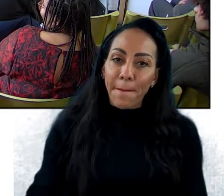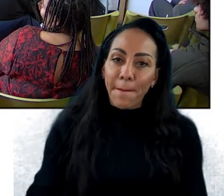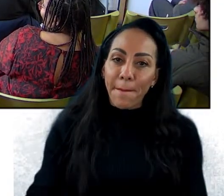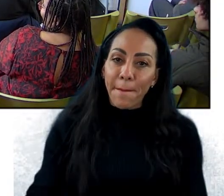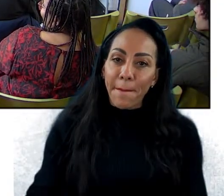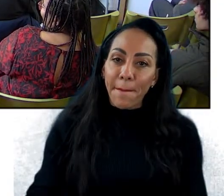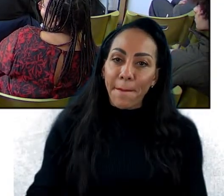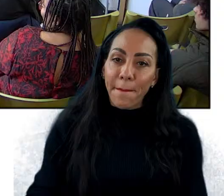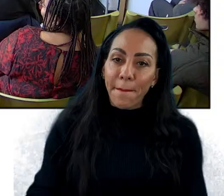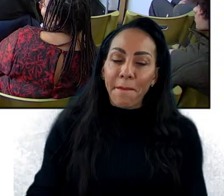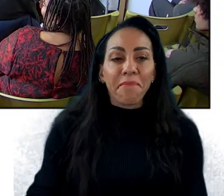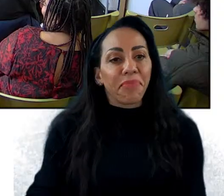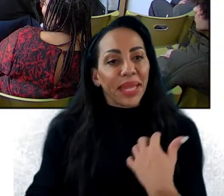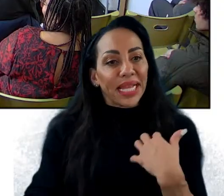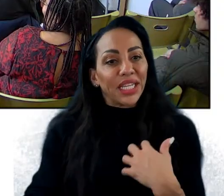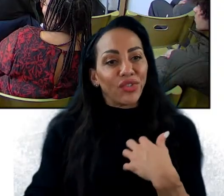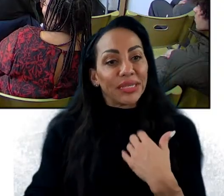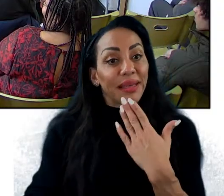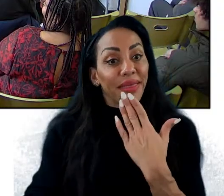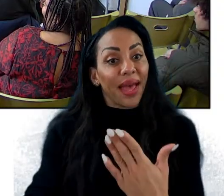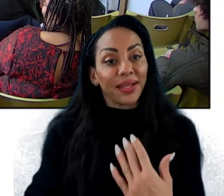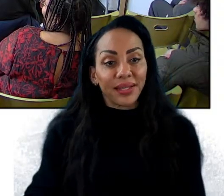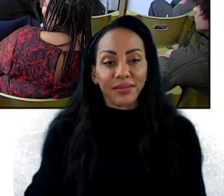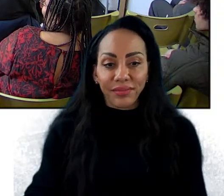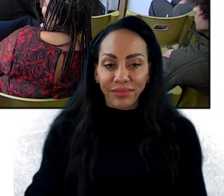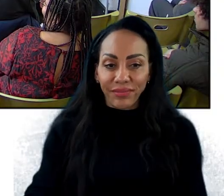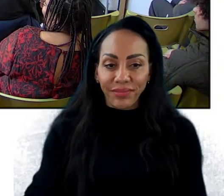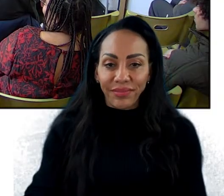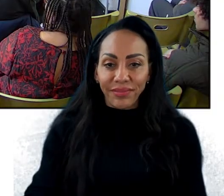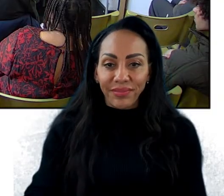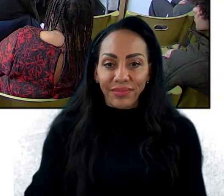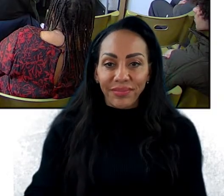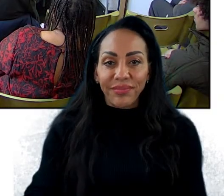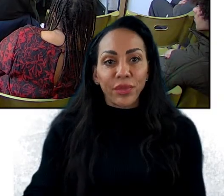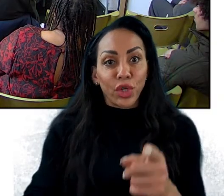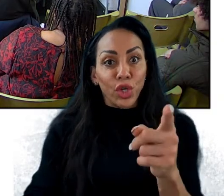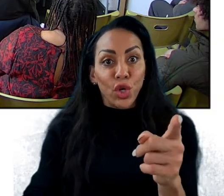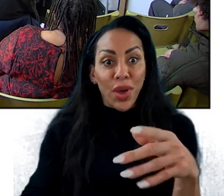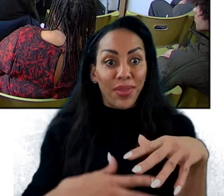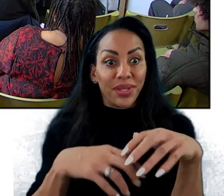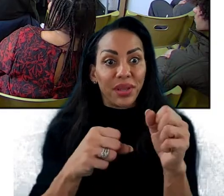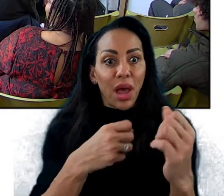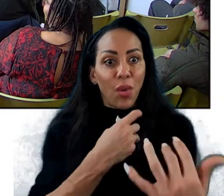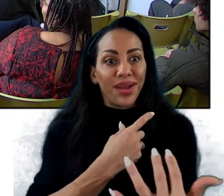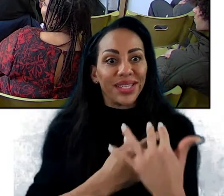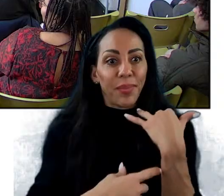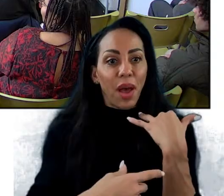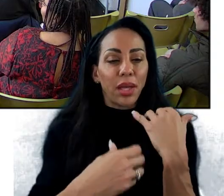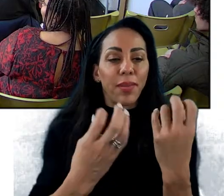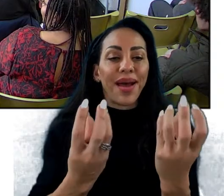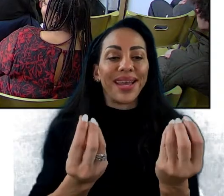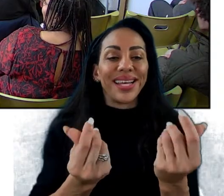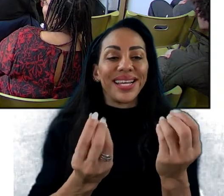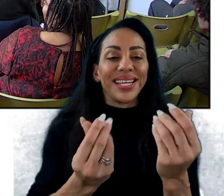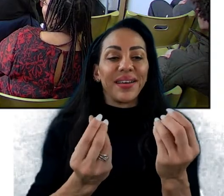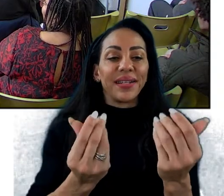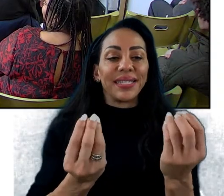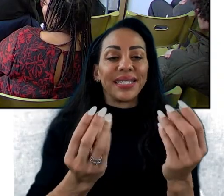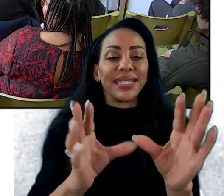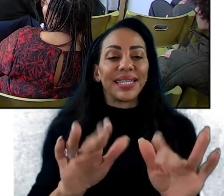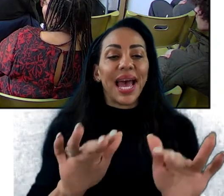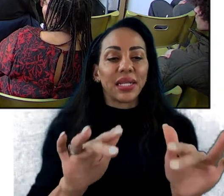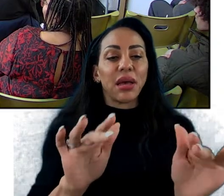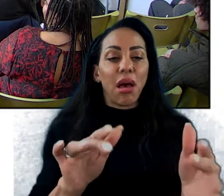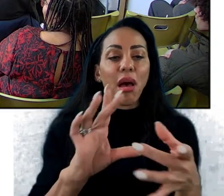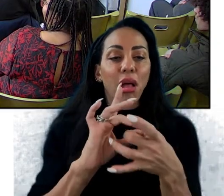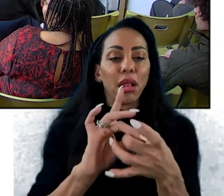That was really interesting, thanks. You are obviously quite inspired at the start by, like quite tactile interfaces and appreciated the sort